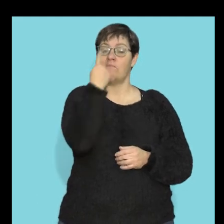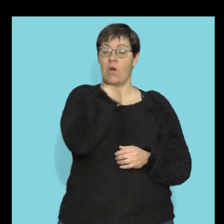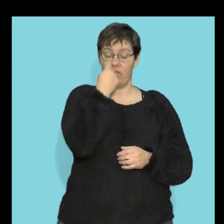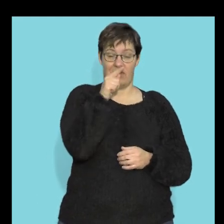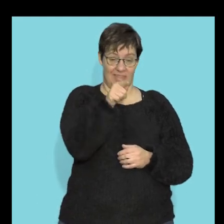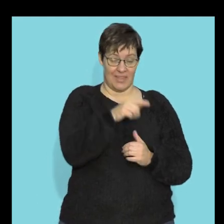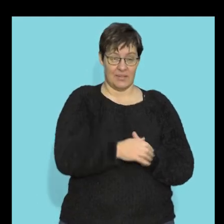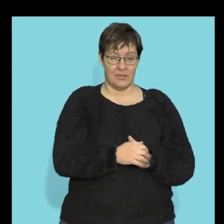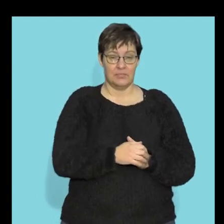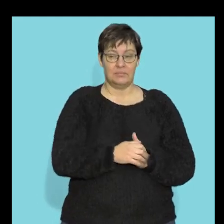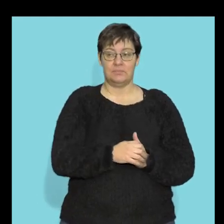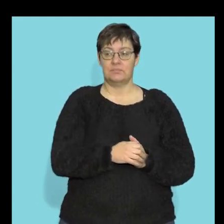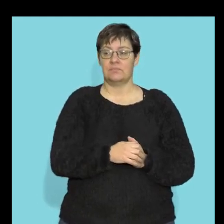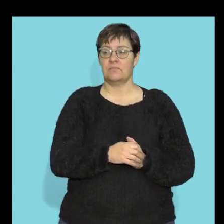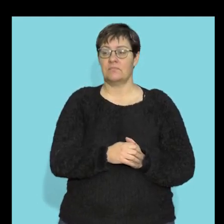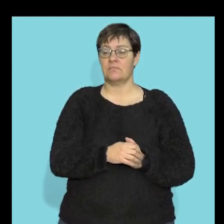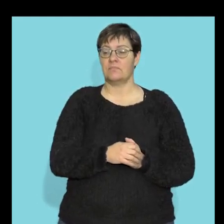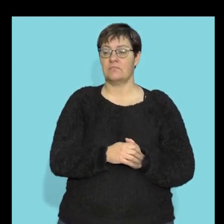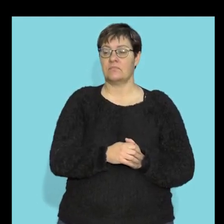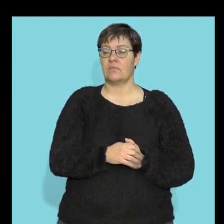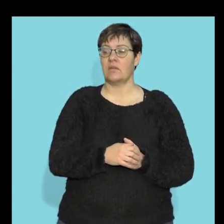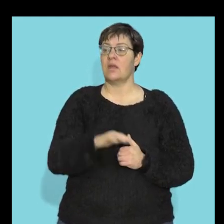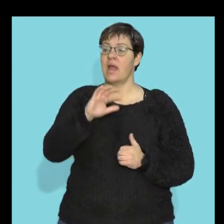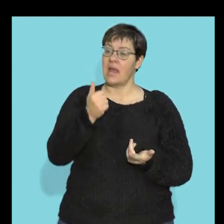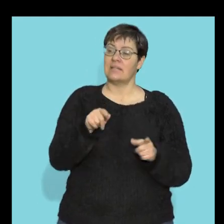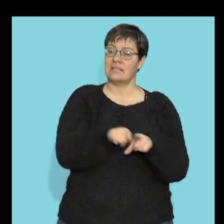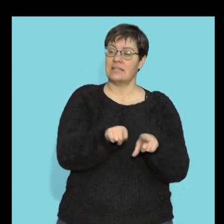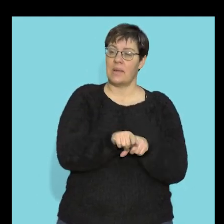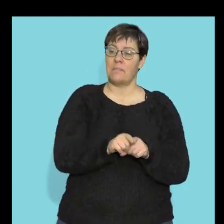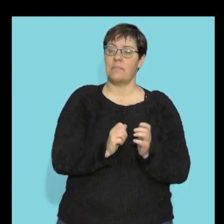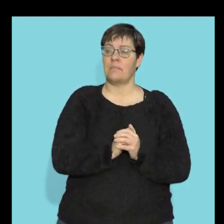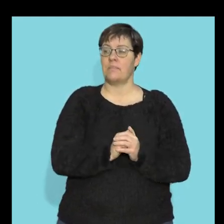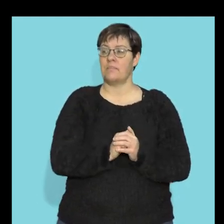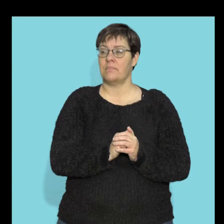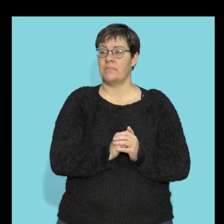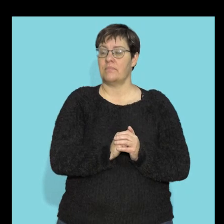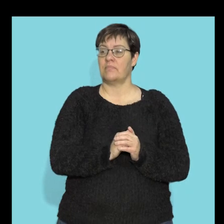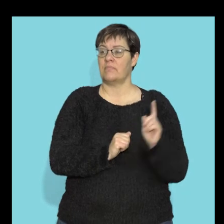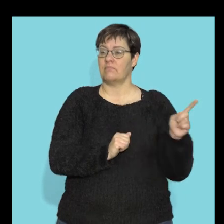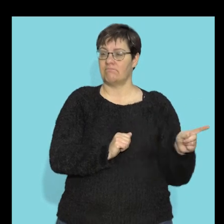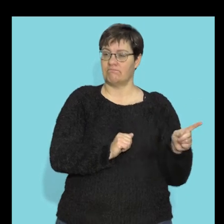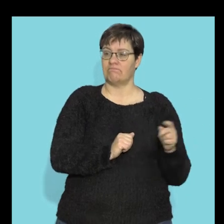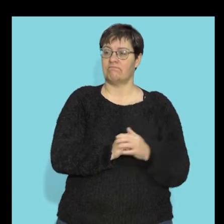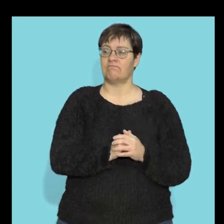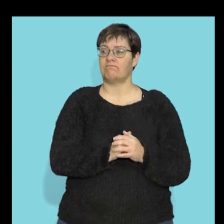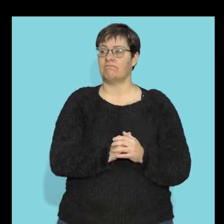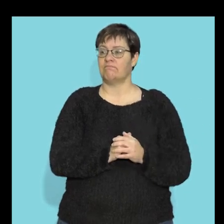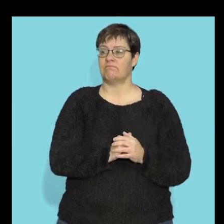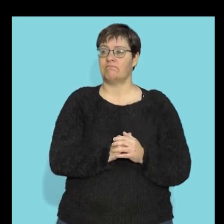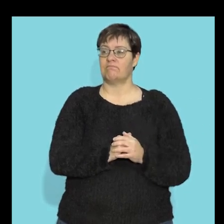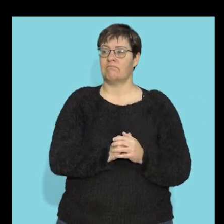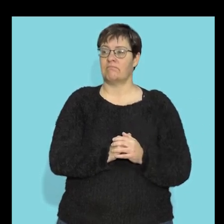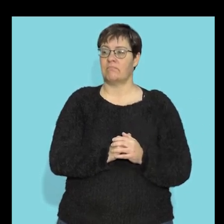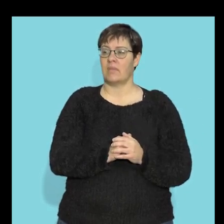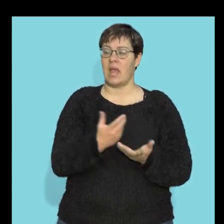to be mouth. Okay, and the apicular cavity. So we're going to have 1 here is